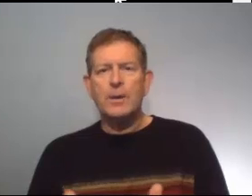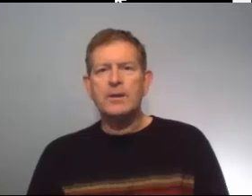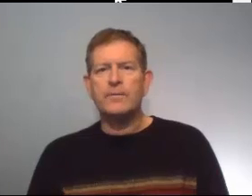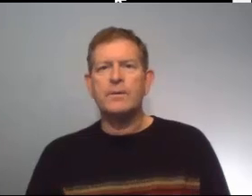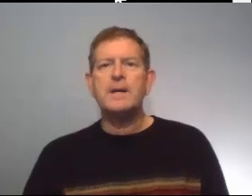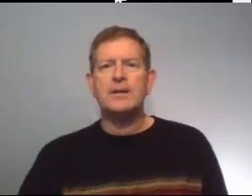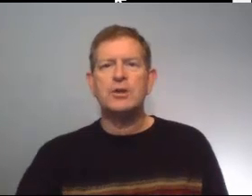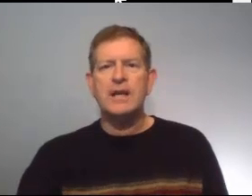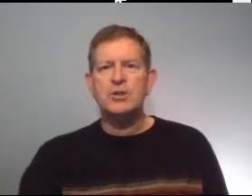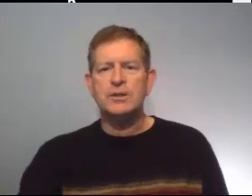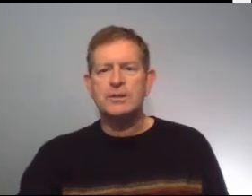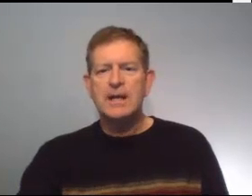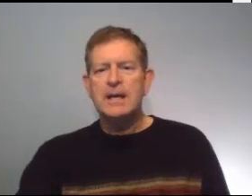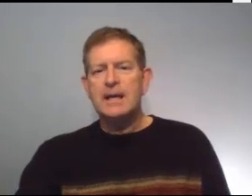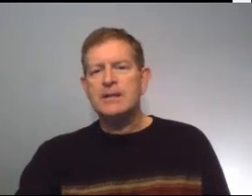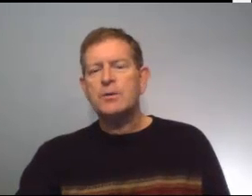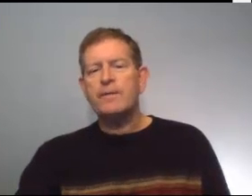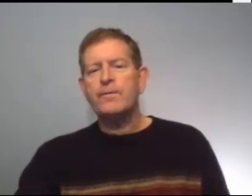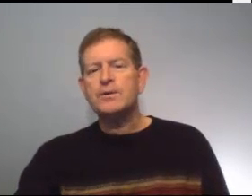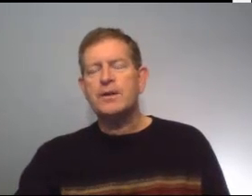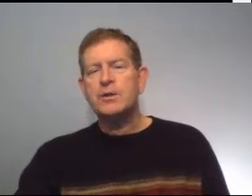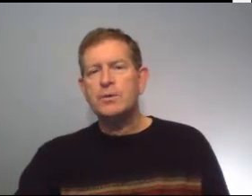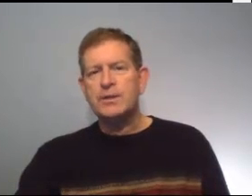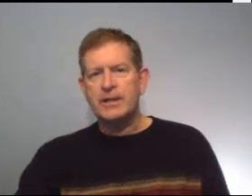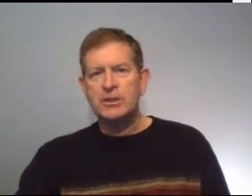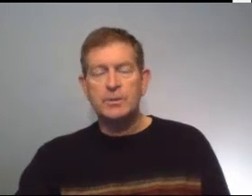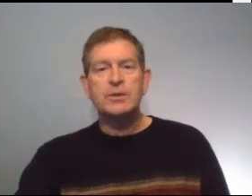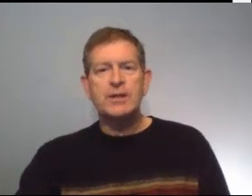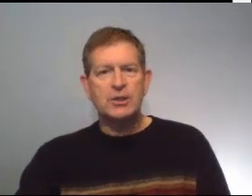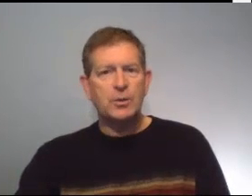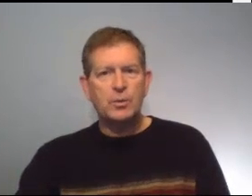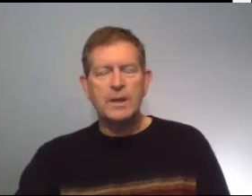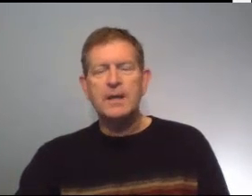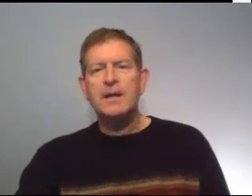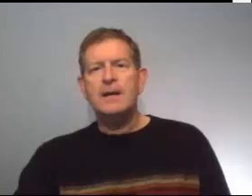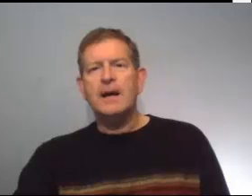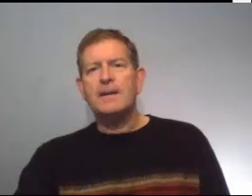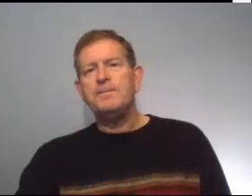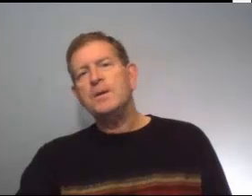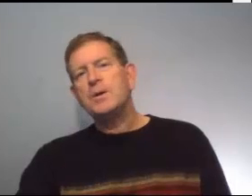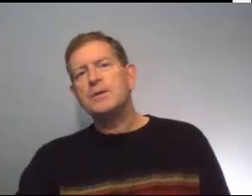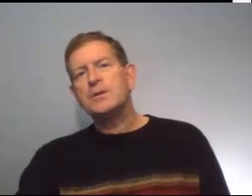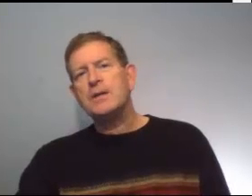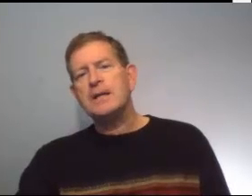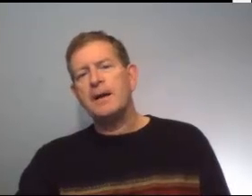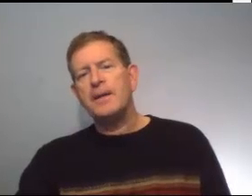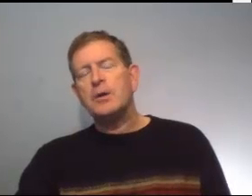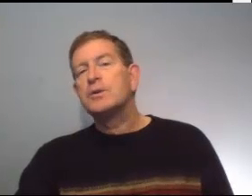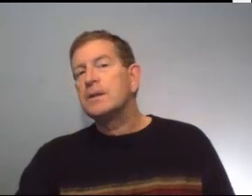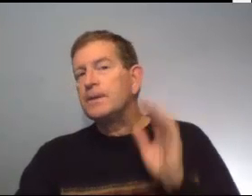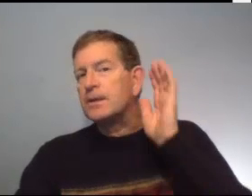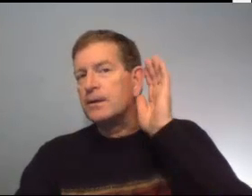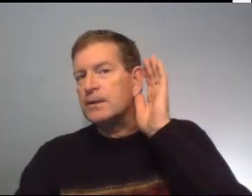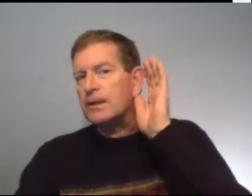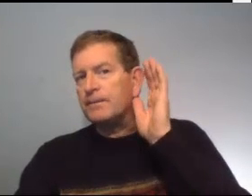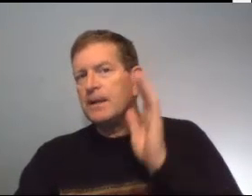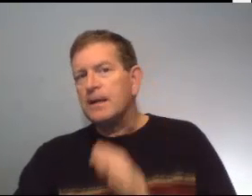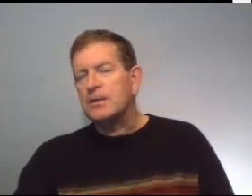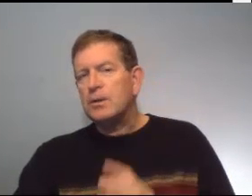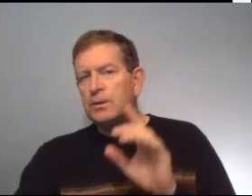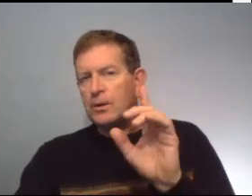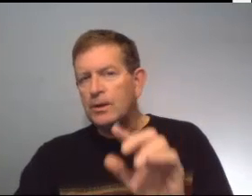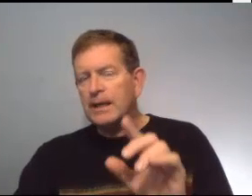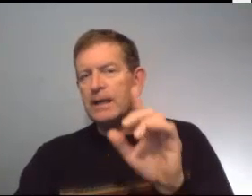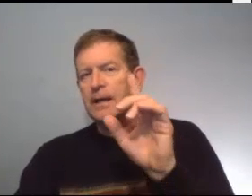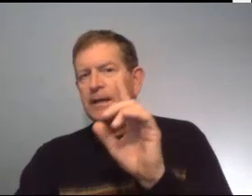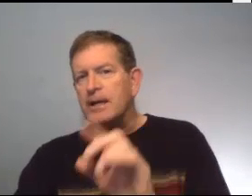the irregular verb conjugations. And so in the first of the 2 sections, which is section 3, you can see that you're simply to listen. And